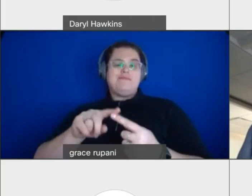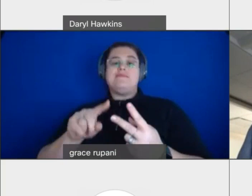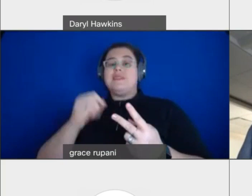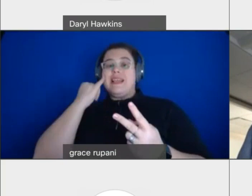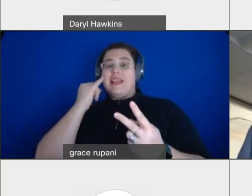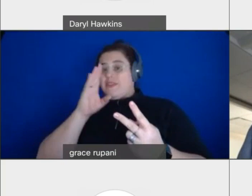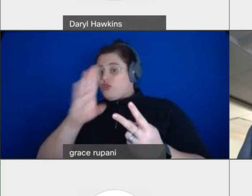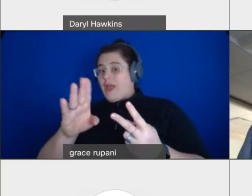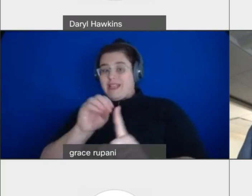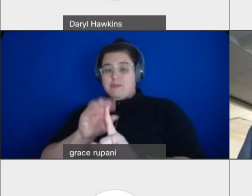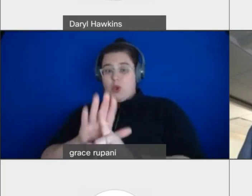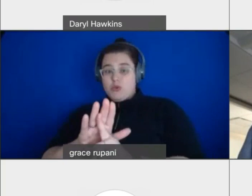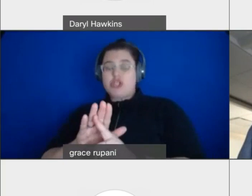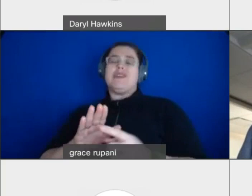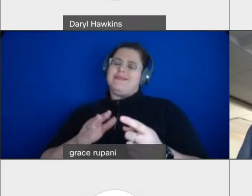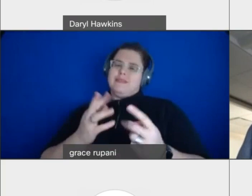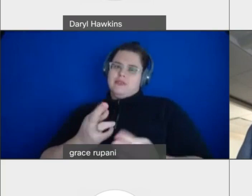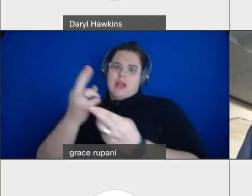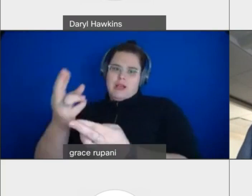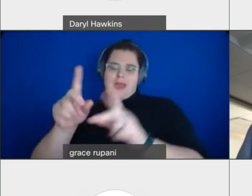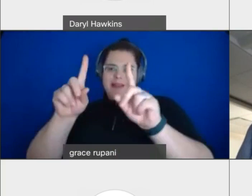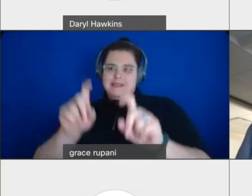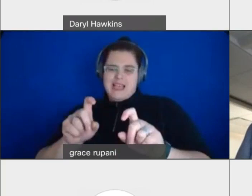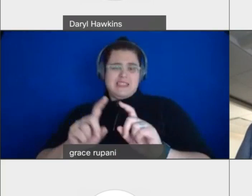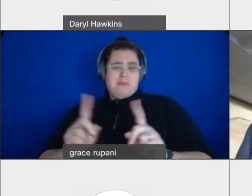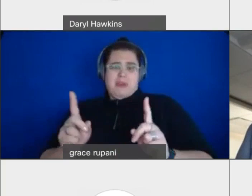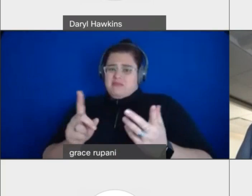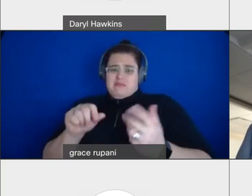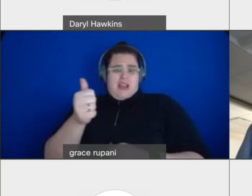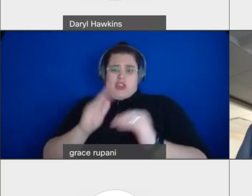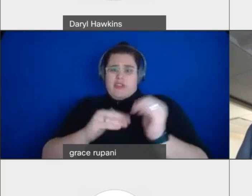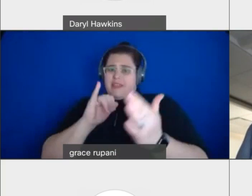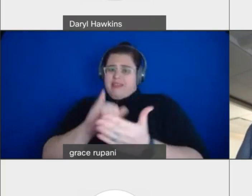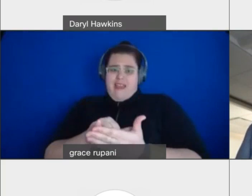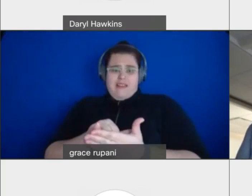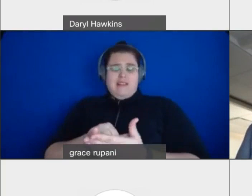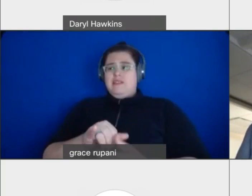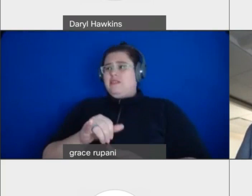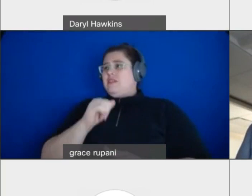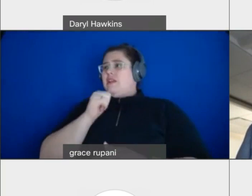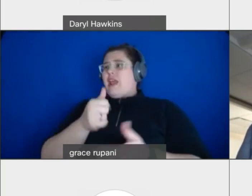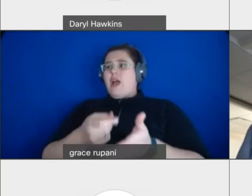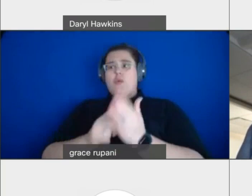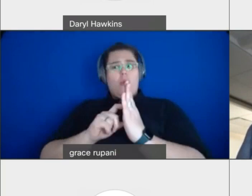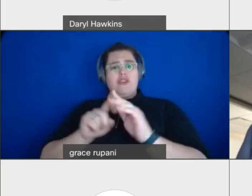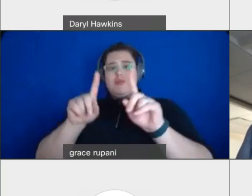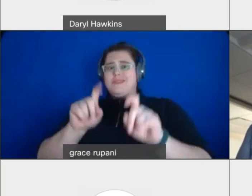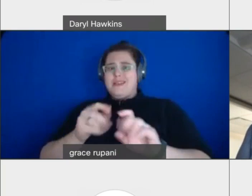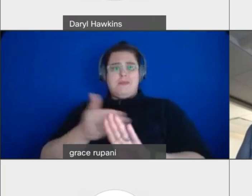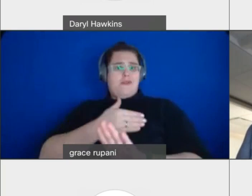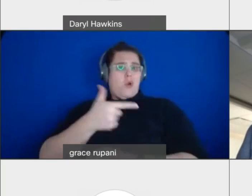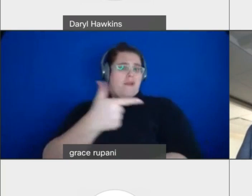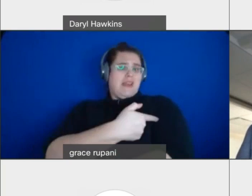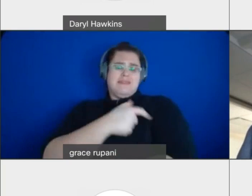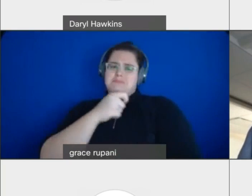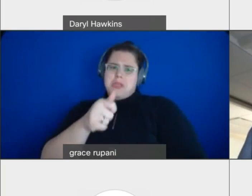could consider it. But otherwise, there is no requirement to test individuals without an indication prior to vaccination. Thanks.